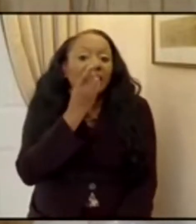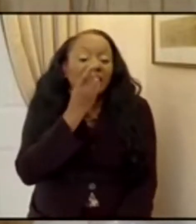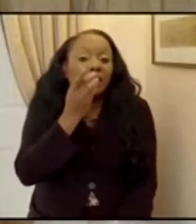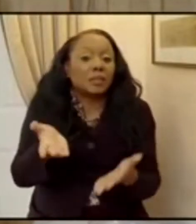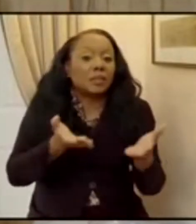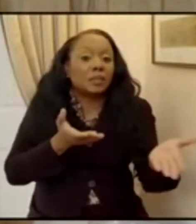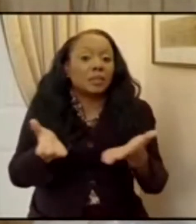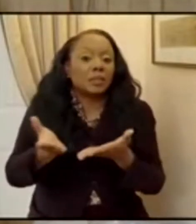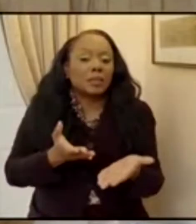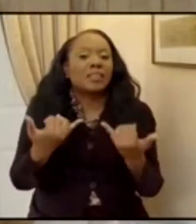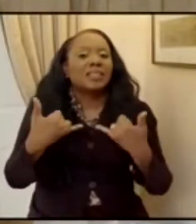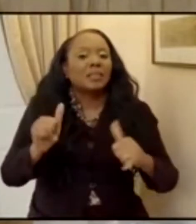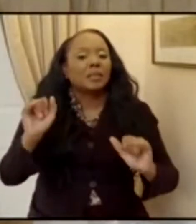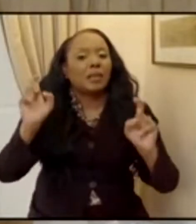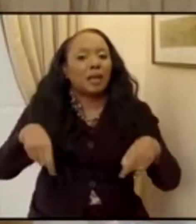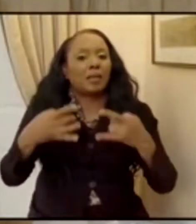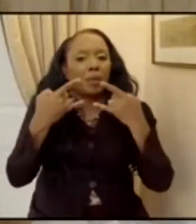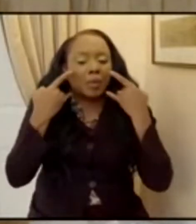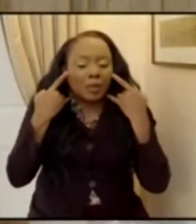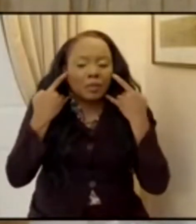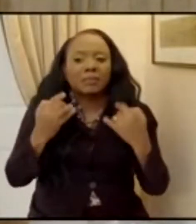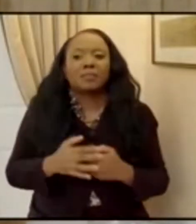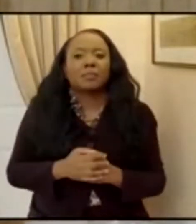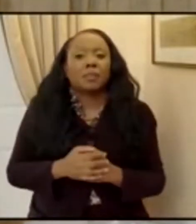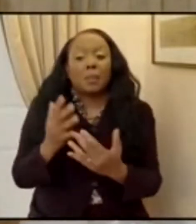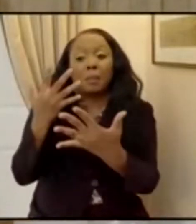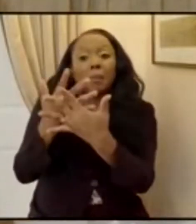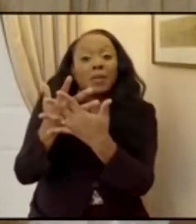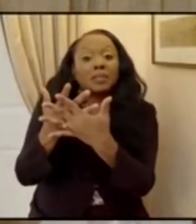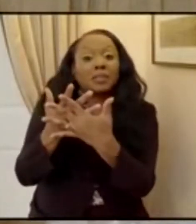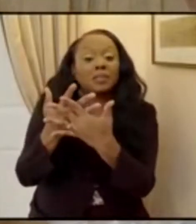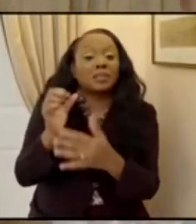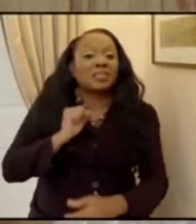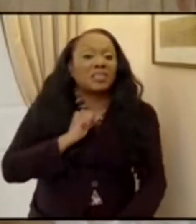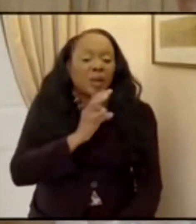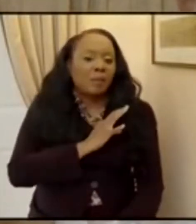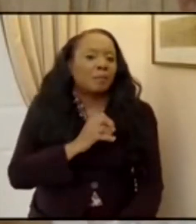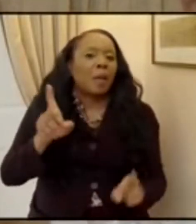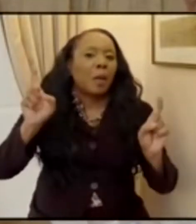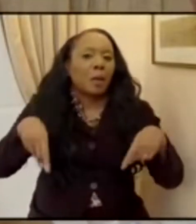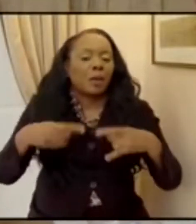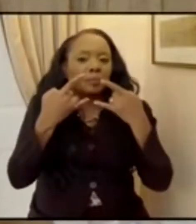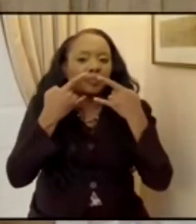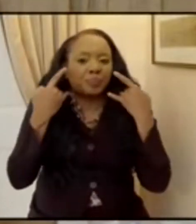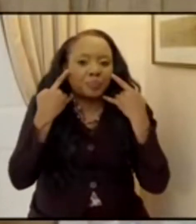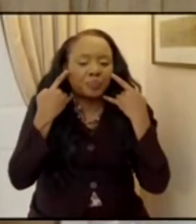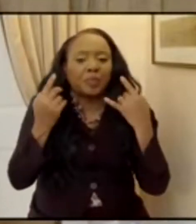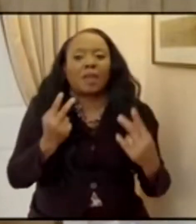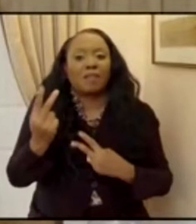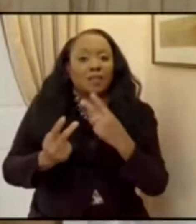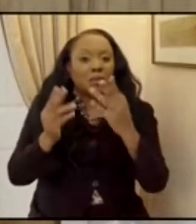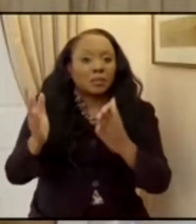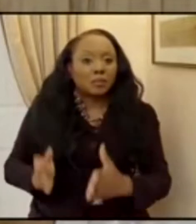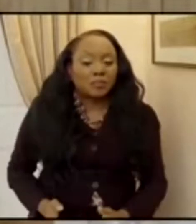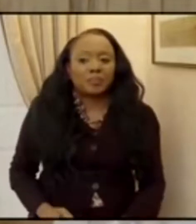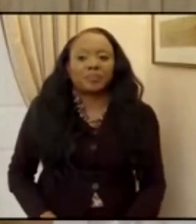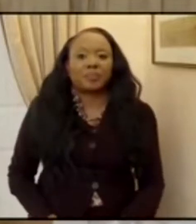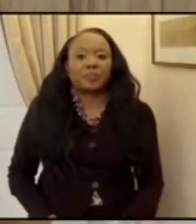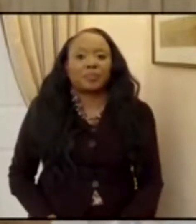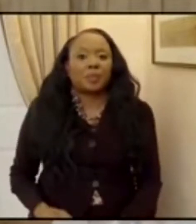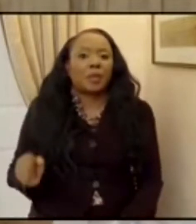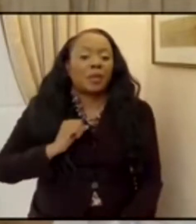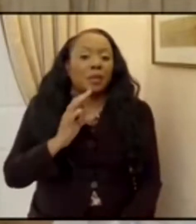provided, persons in prison, including staff, prisoners, and visitors, staff and students at